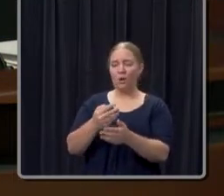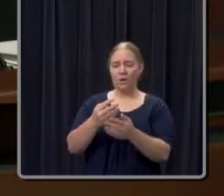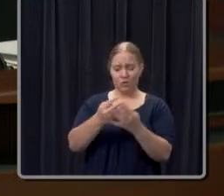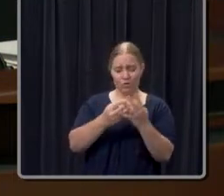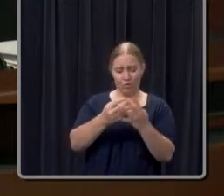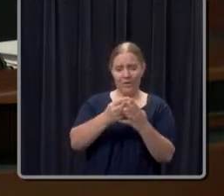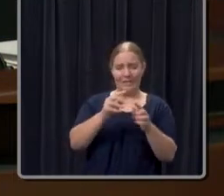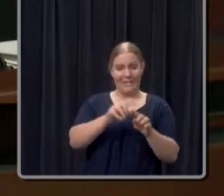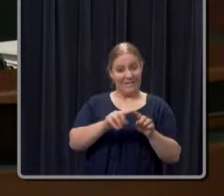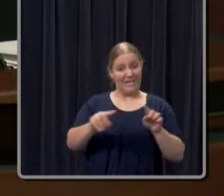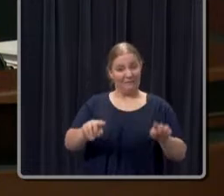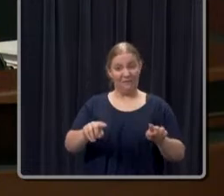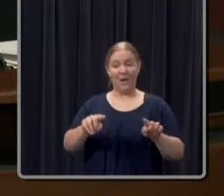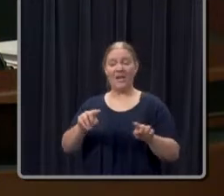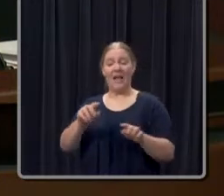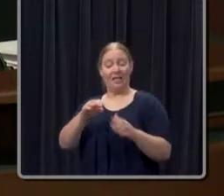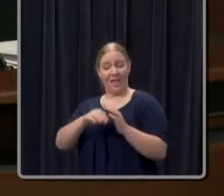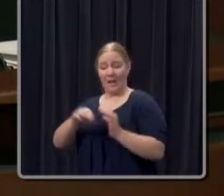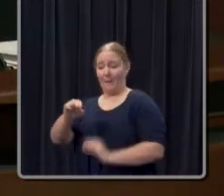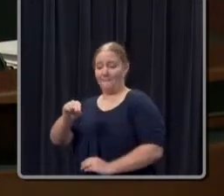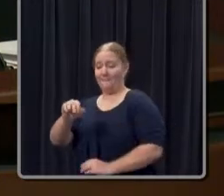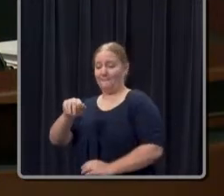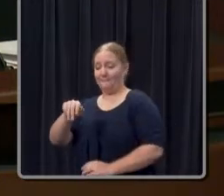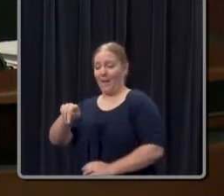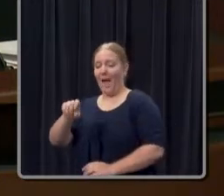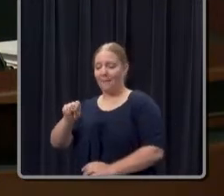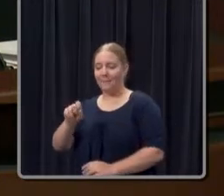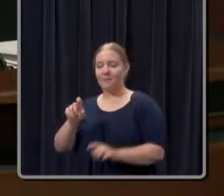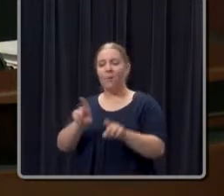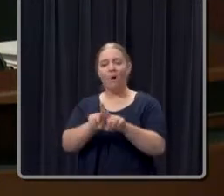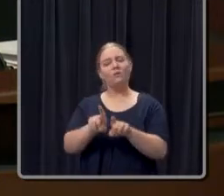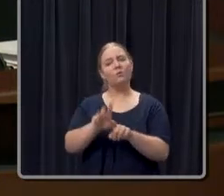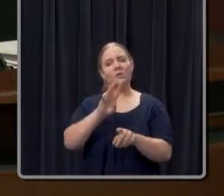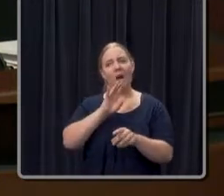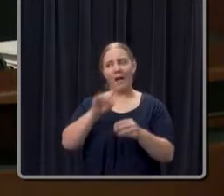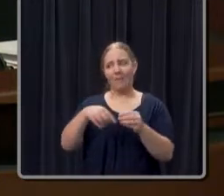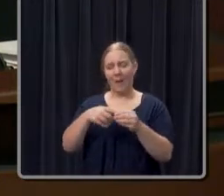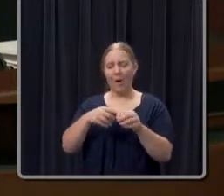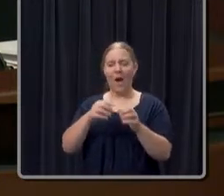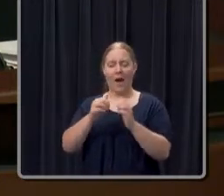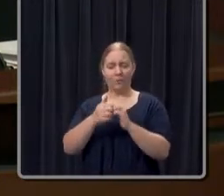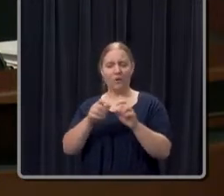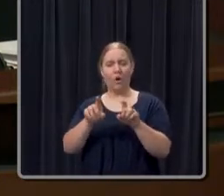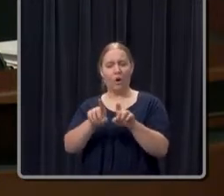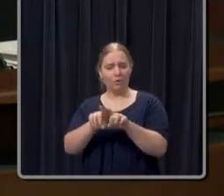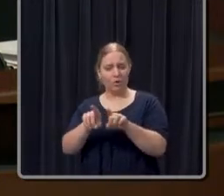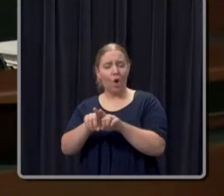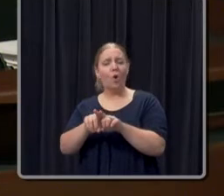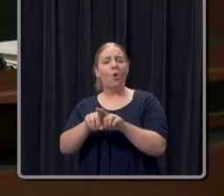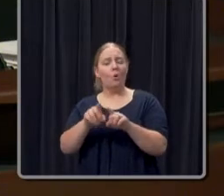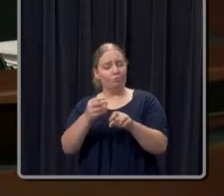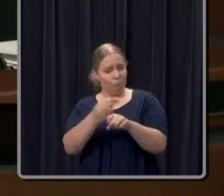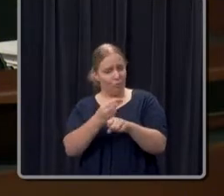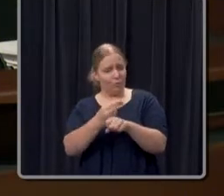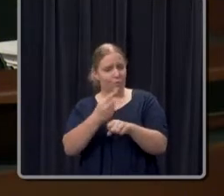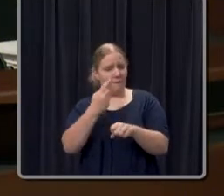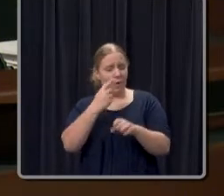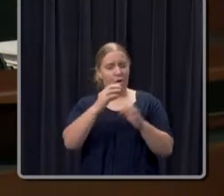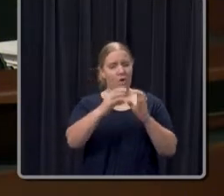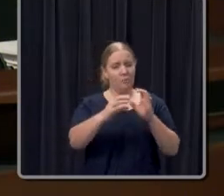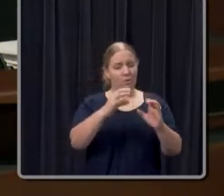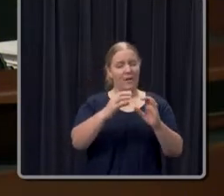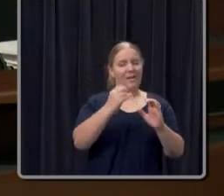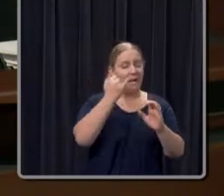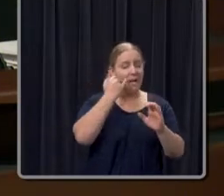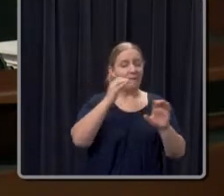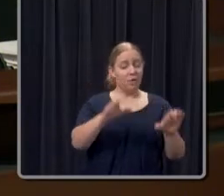MAPS, but also talk to how it's also an avenue of communication for those who are doing well